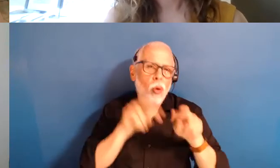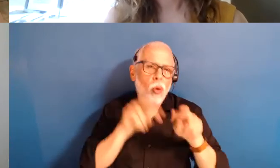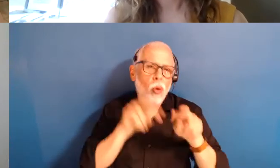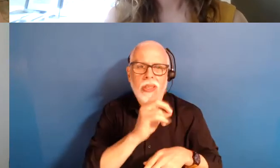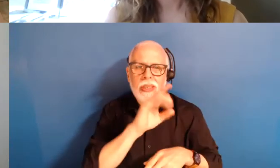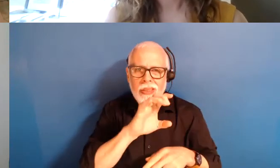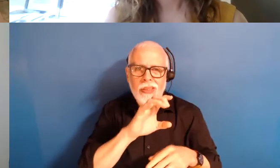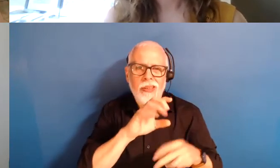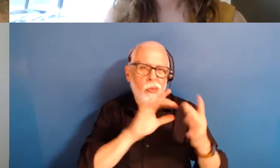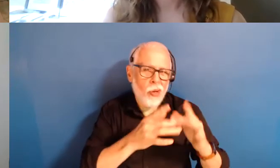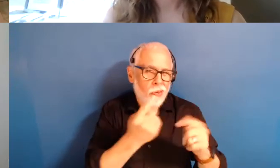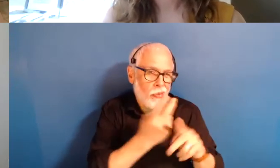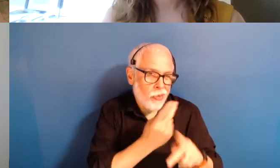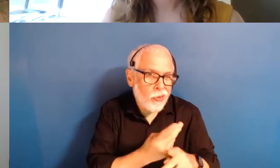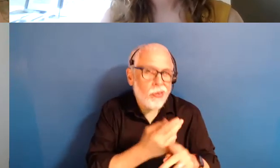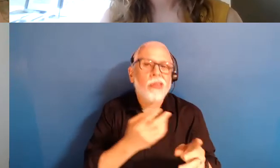try to interpret it.